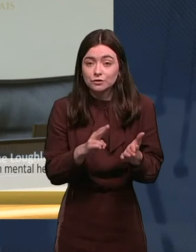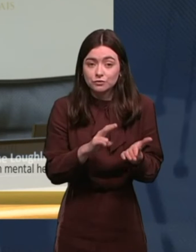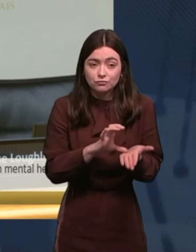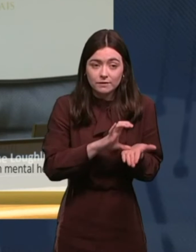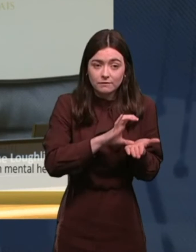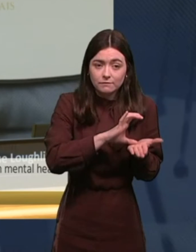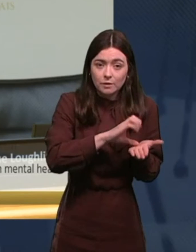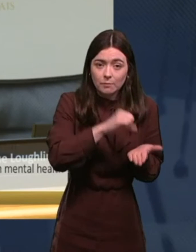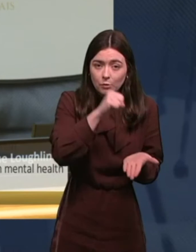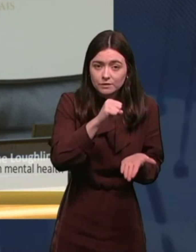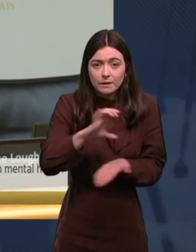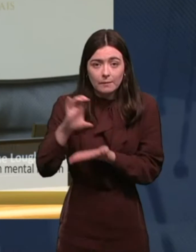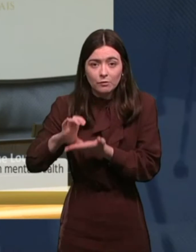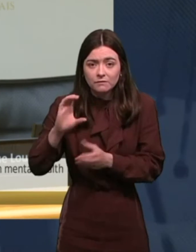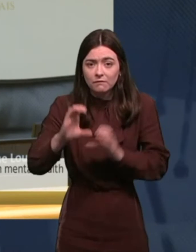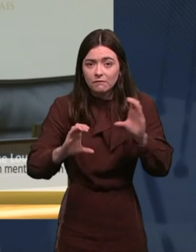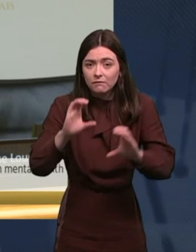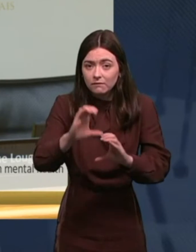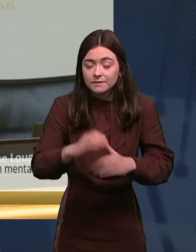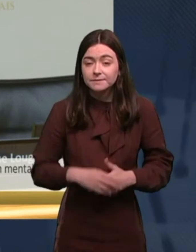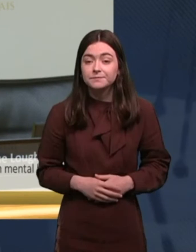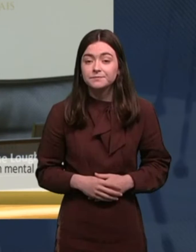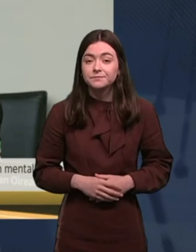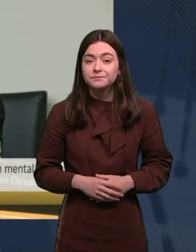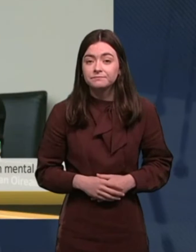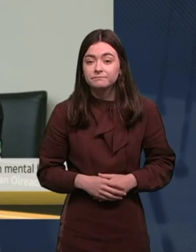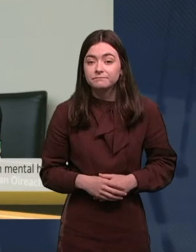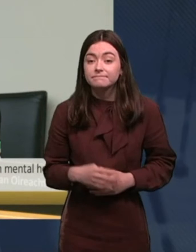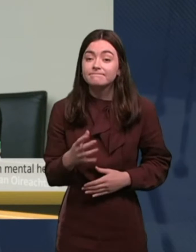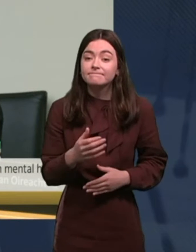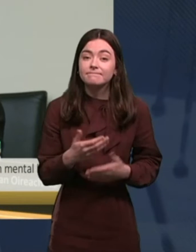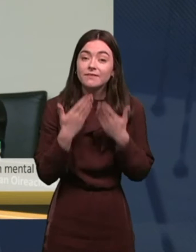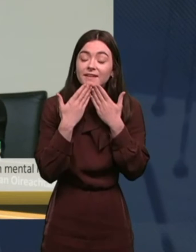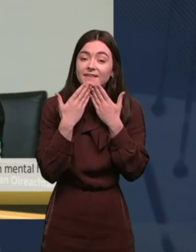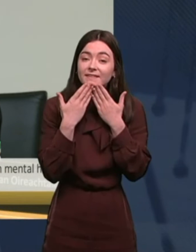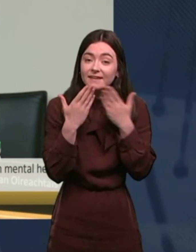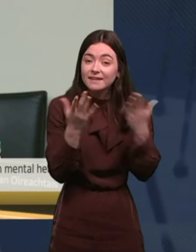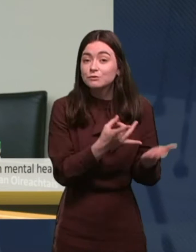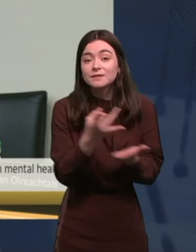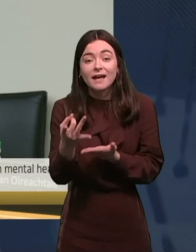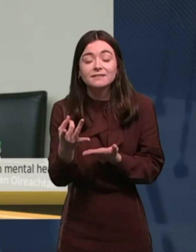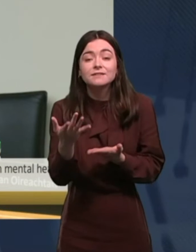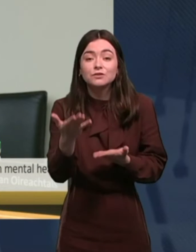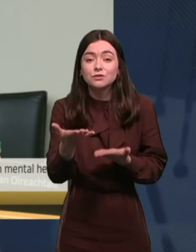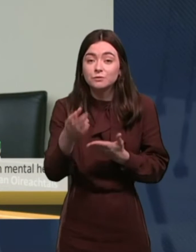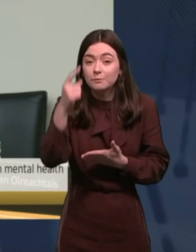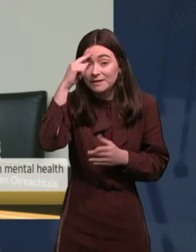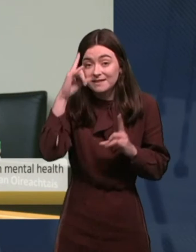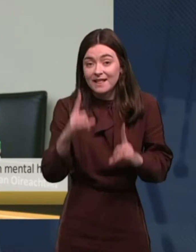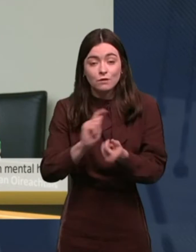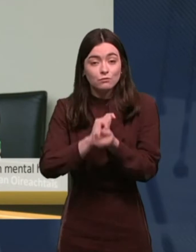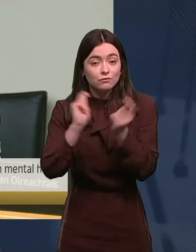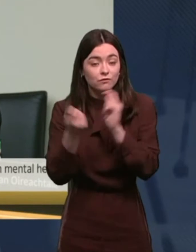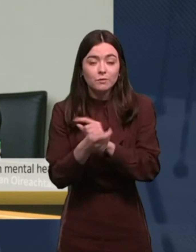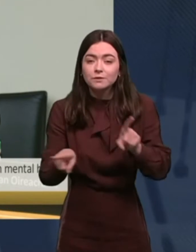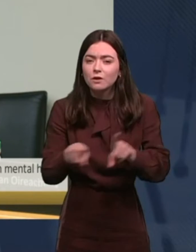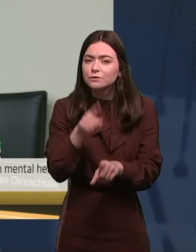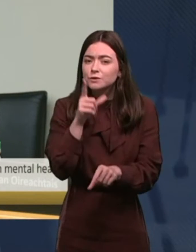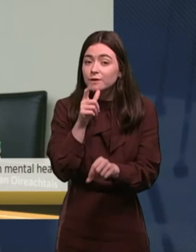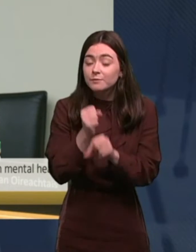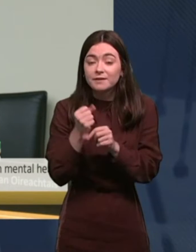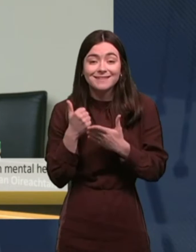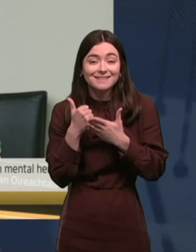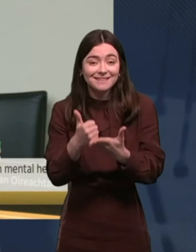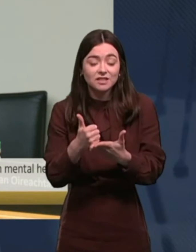Yeah. Chair, can I just ask one quick question to mental health reform as well? Thank you. It's also in relation to the Assisted